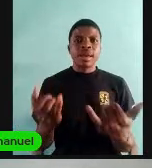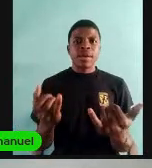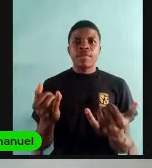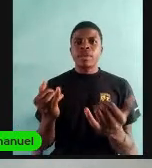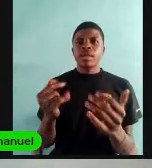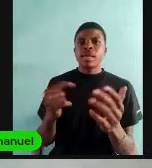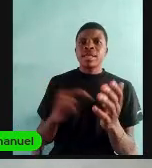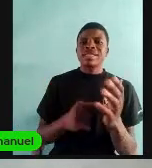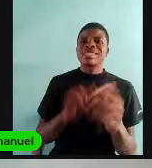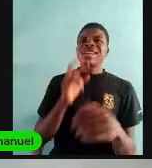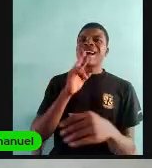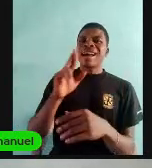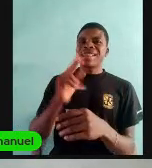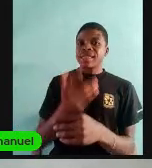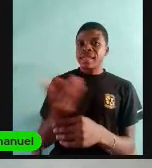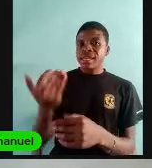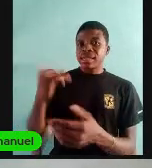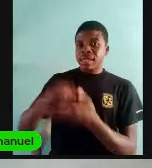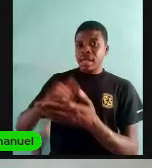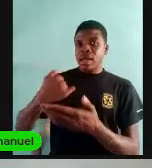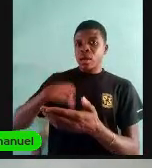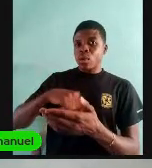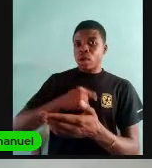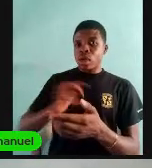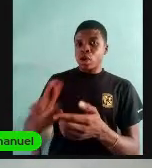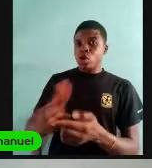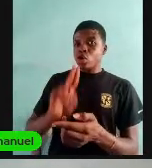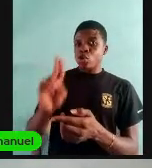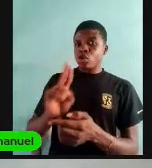coding and programming. So